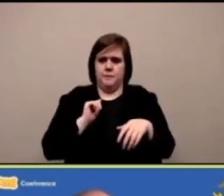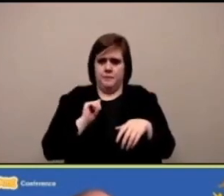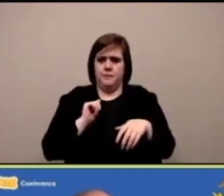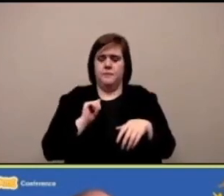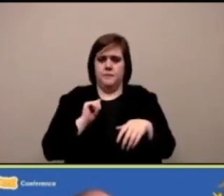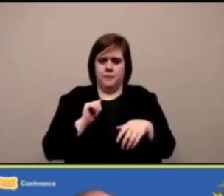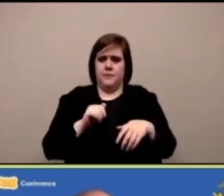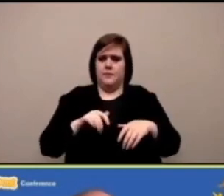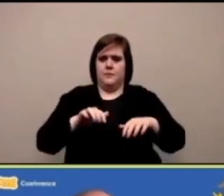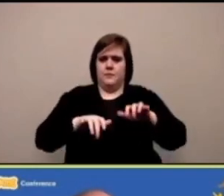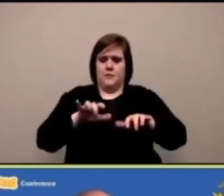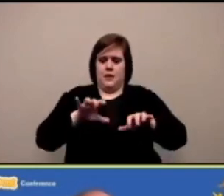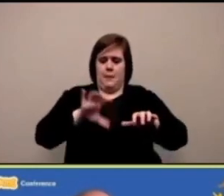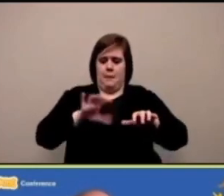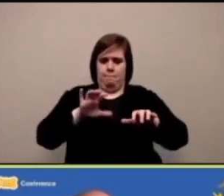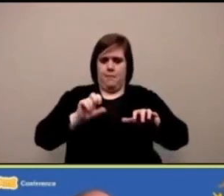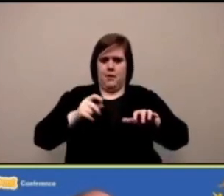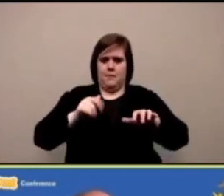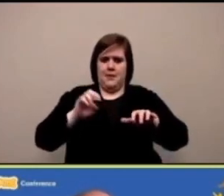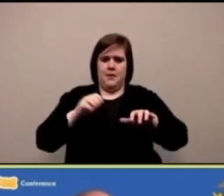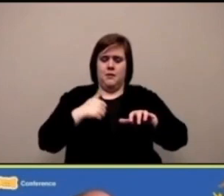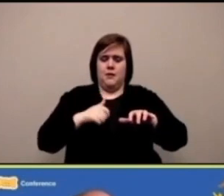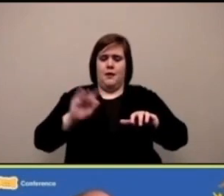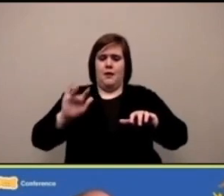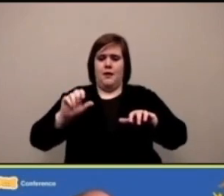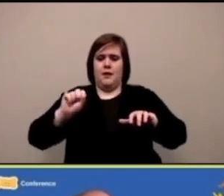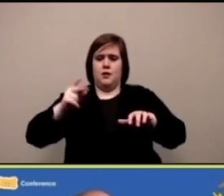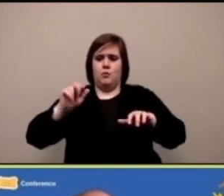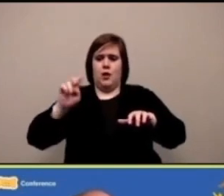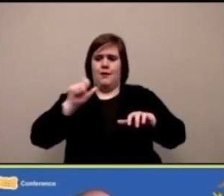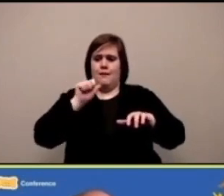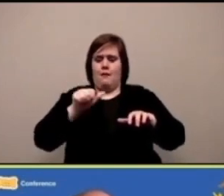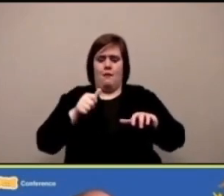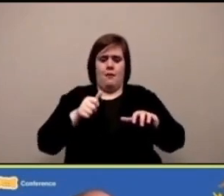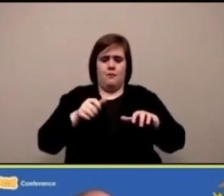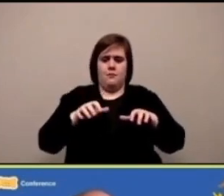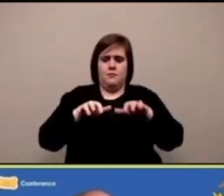space bar. We'll click on the sprite. Sorry, not the space bar.